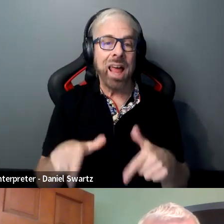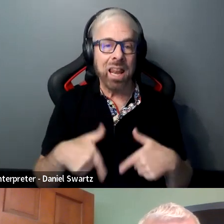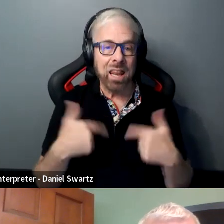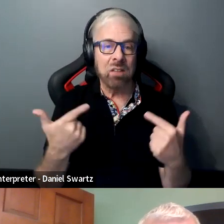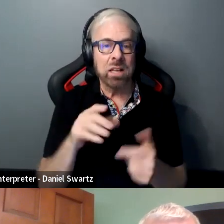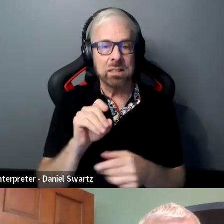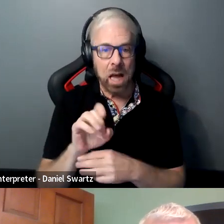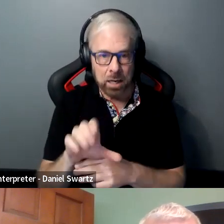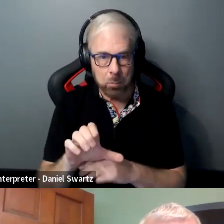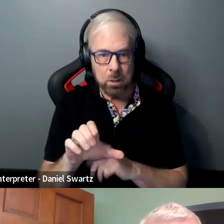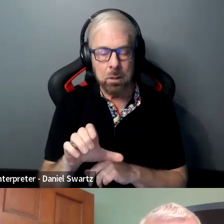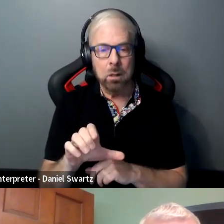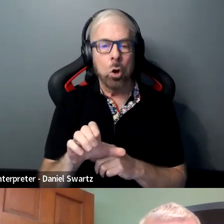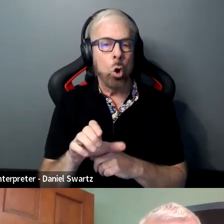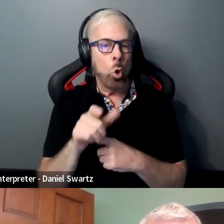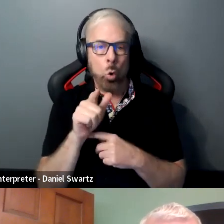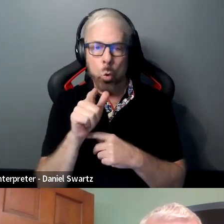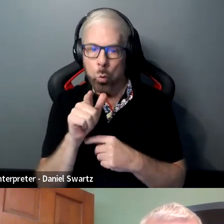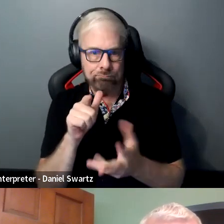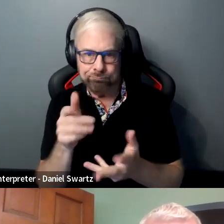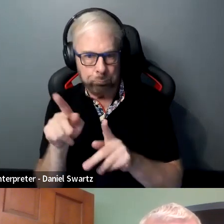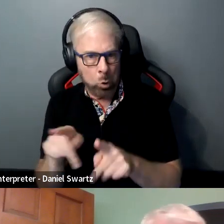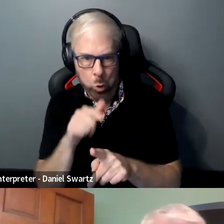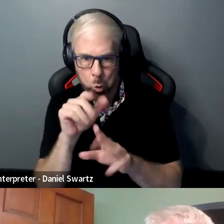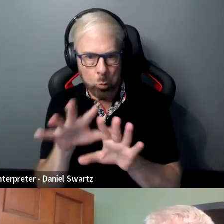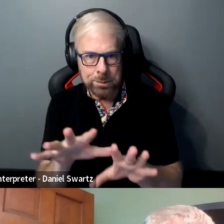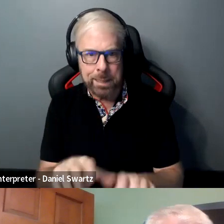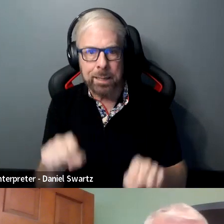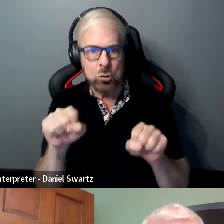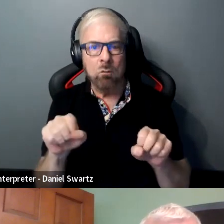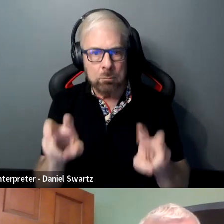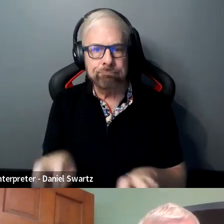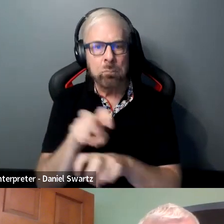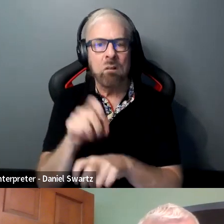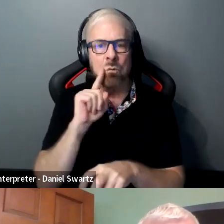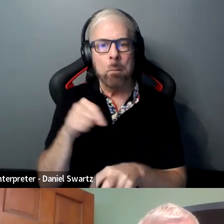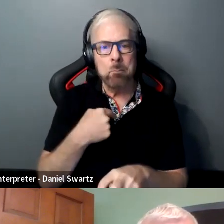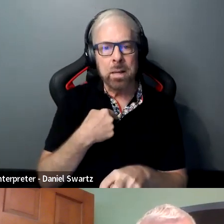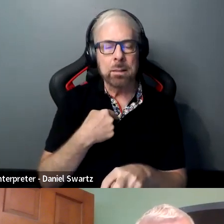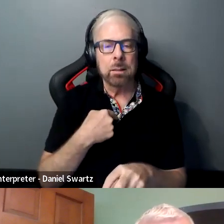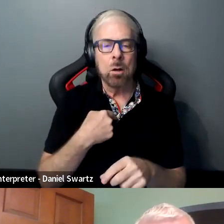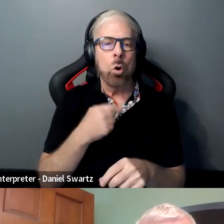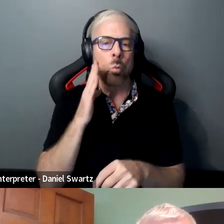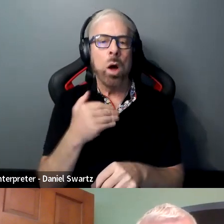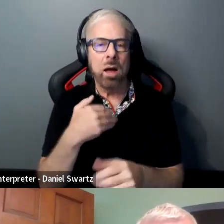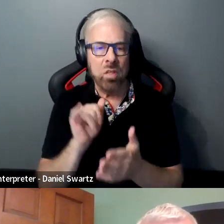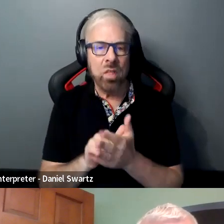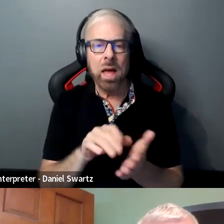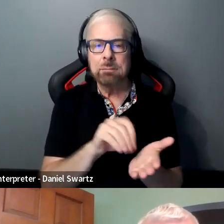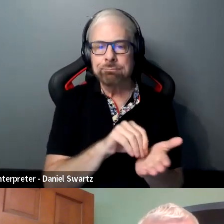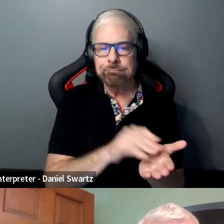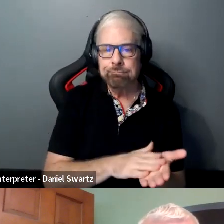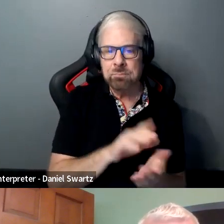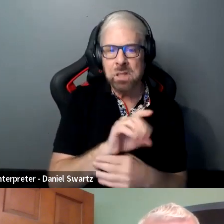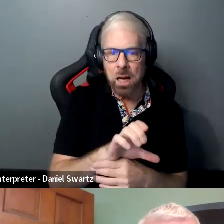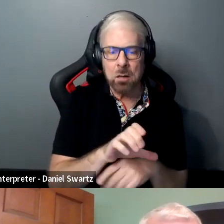And whoever takes over for me or steps in will have that document as sort of a baseline, and will